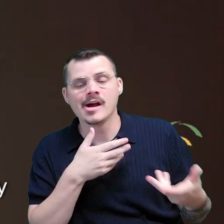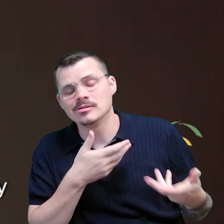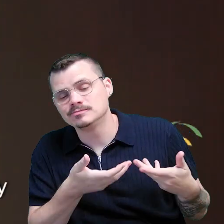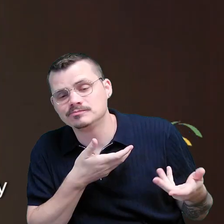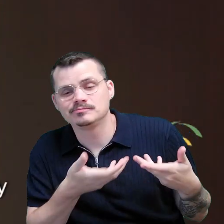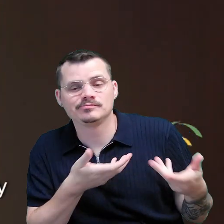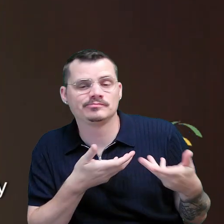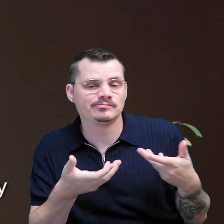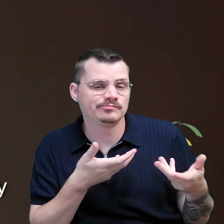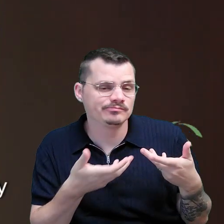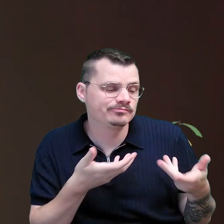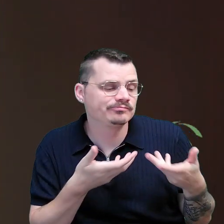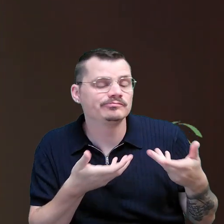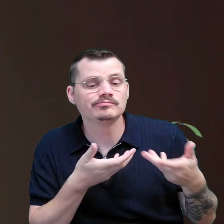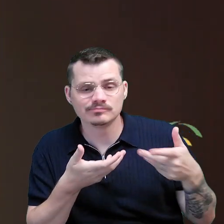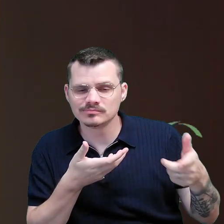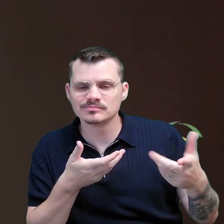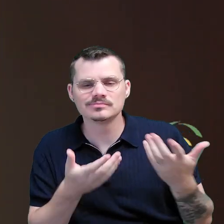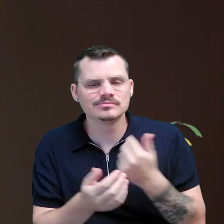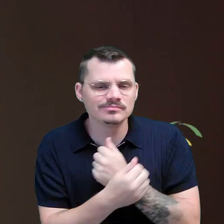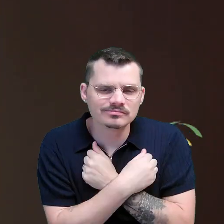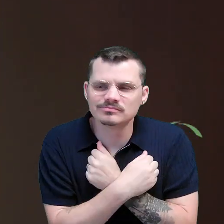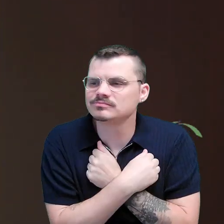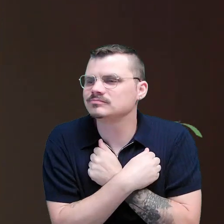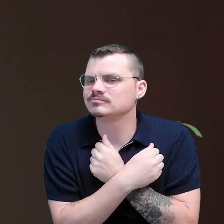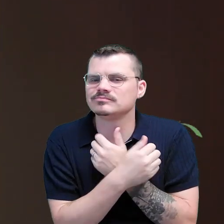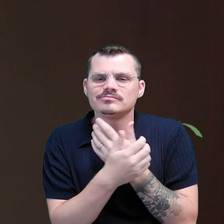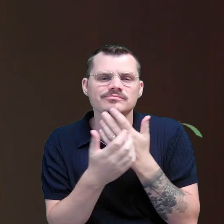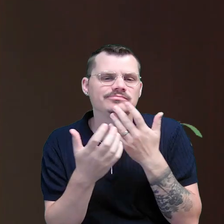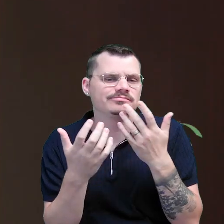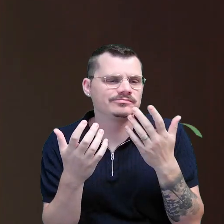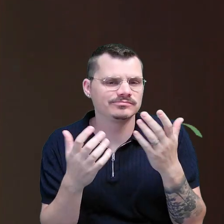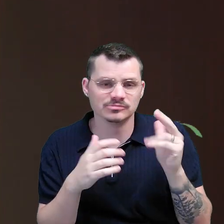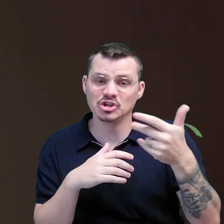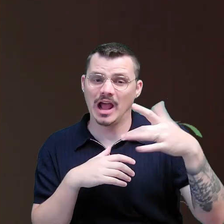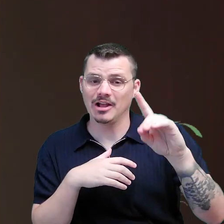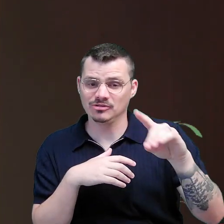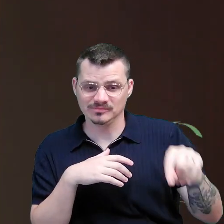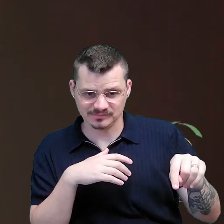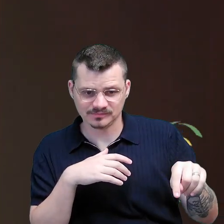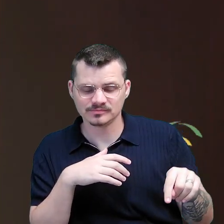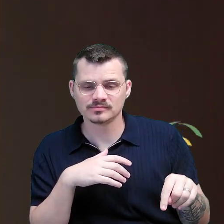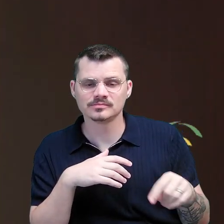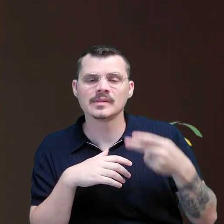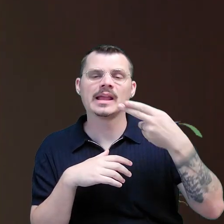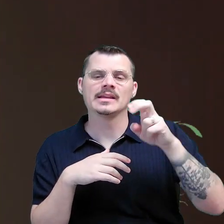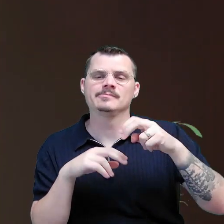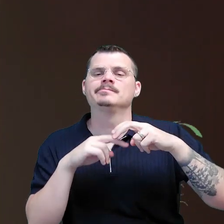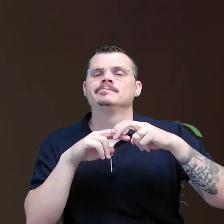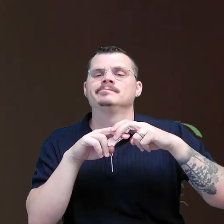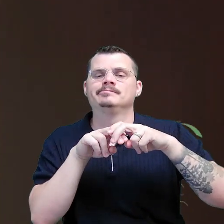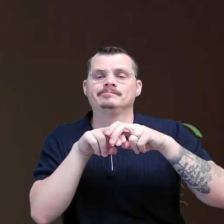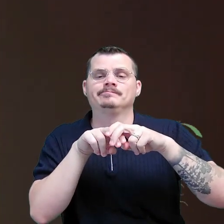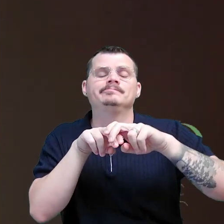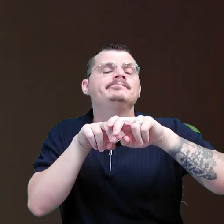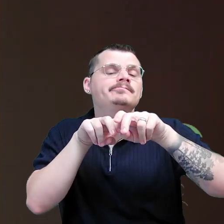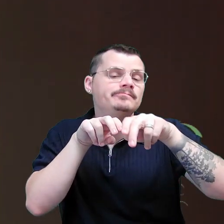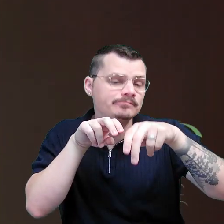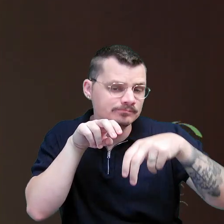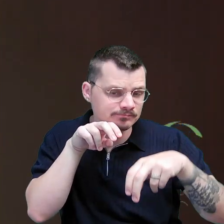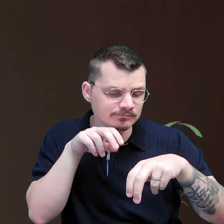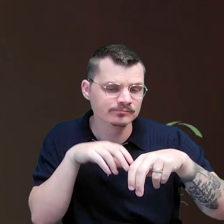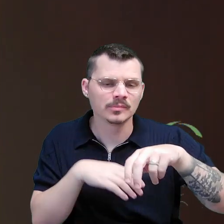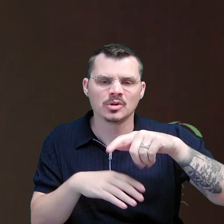hanging out with this incredibly snuggly, affectionate child, he slides out of my lap